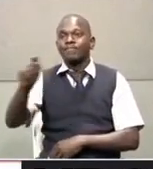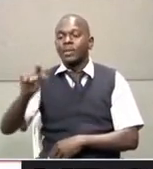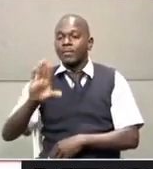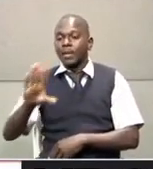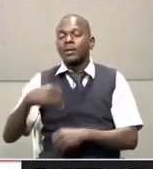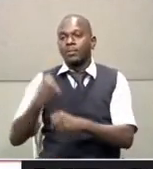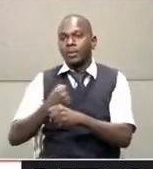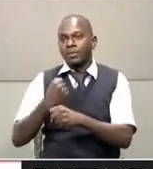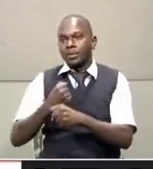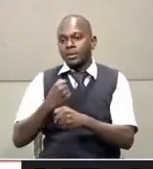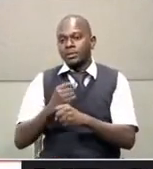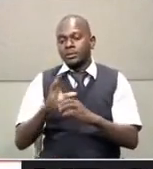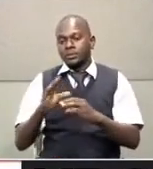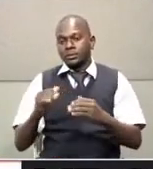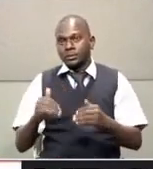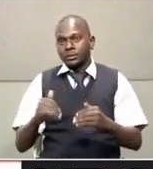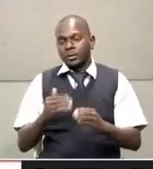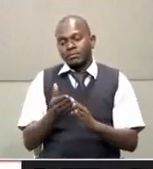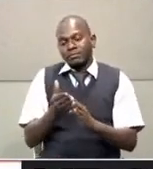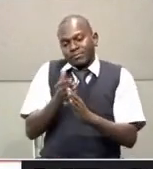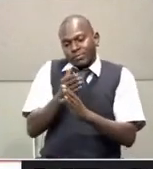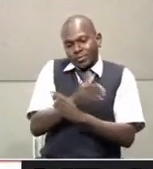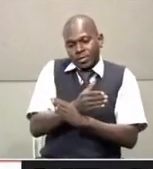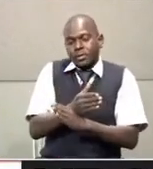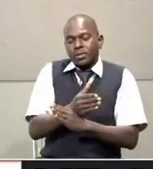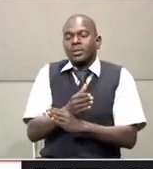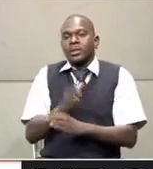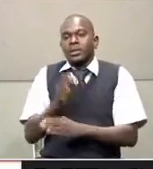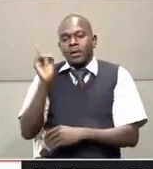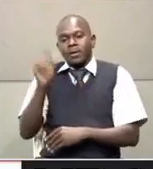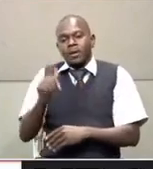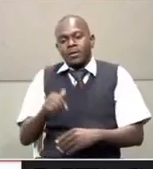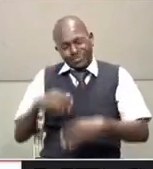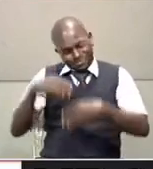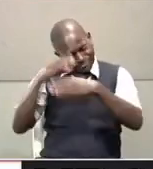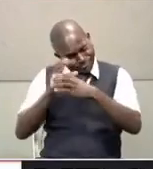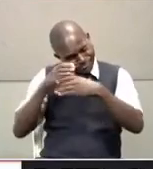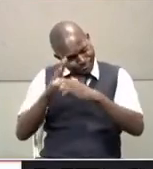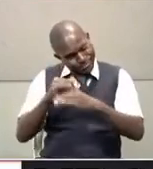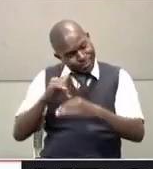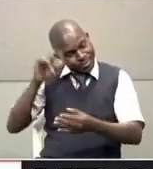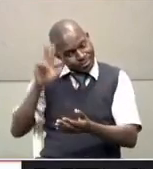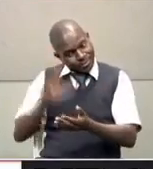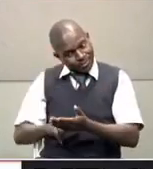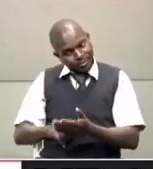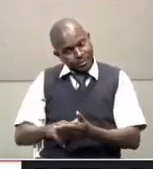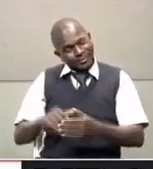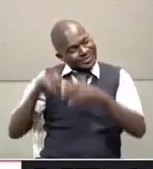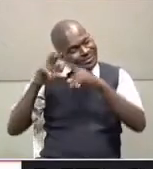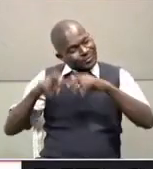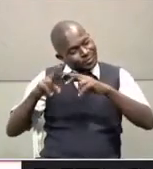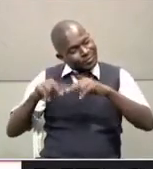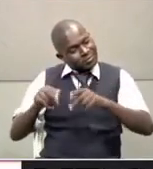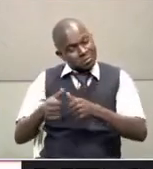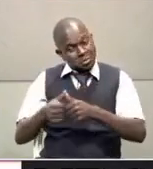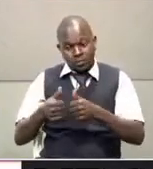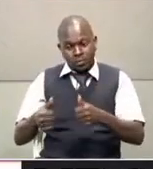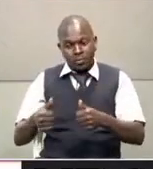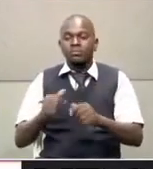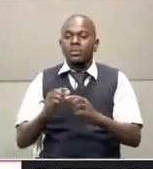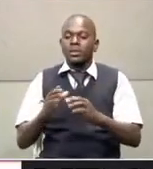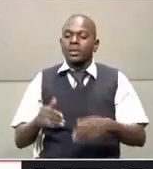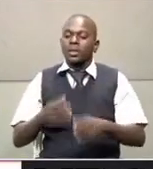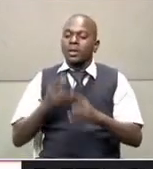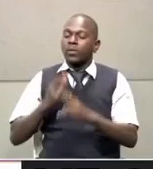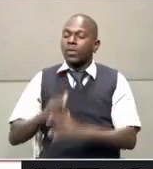work, there is a pre-arrival check for them to confirm whether the checks this way were thorough.